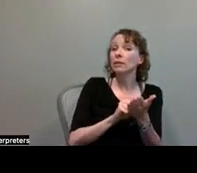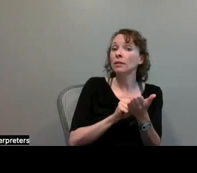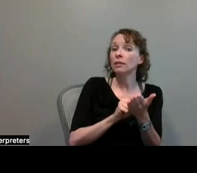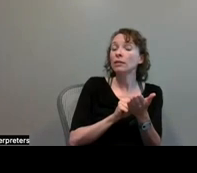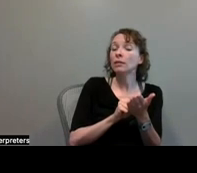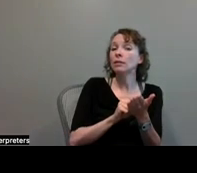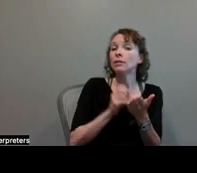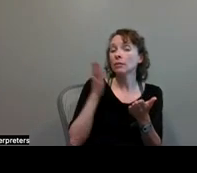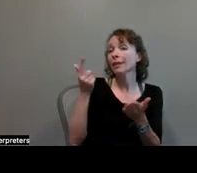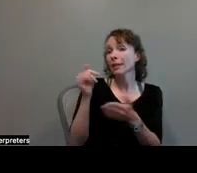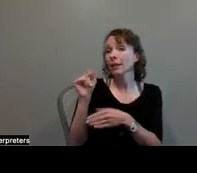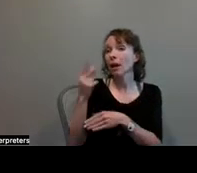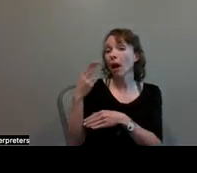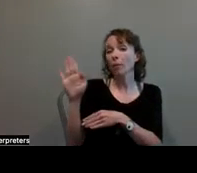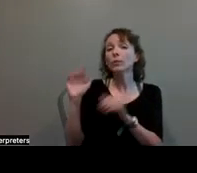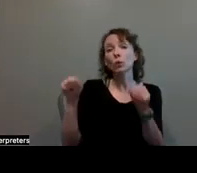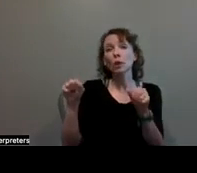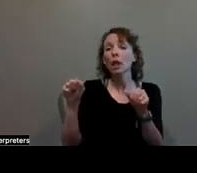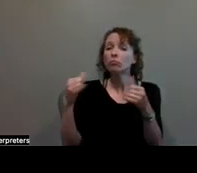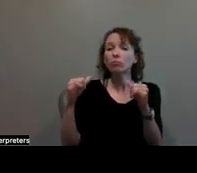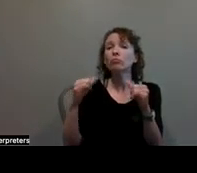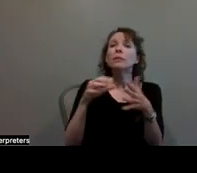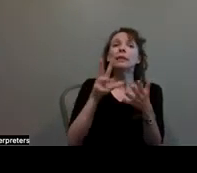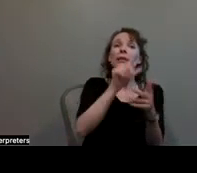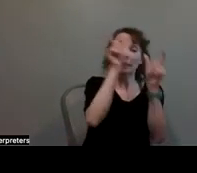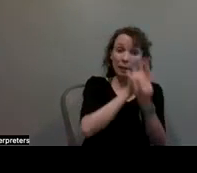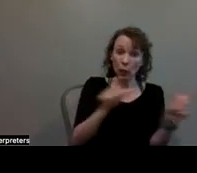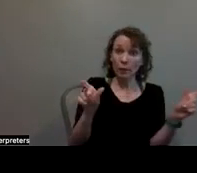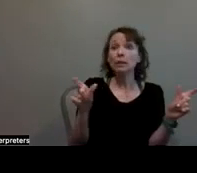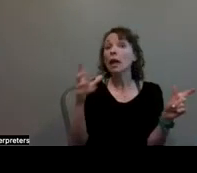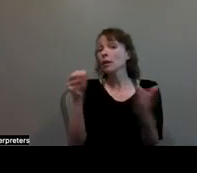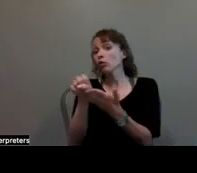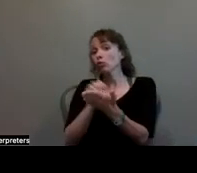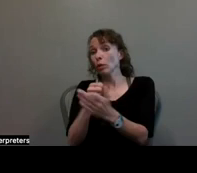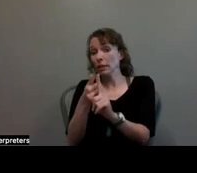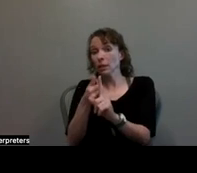edit the sequence in the script itself and run it.